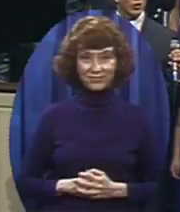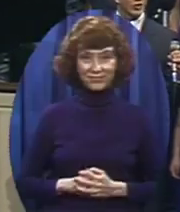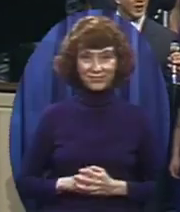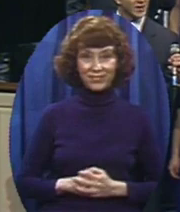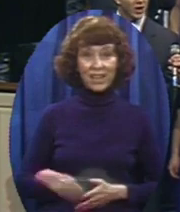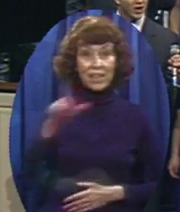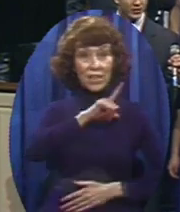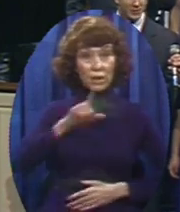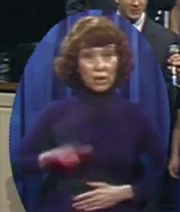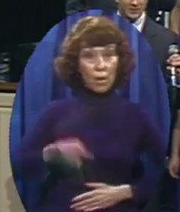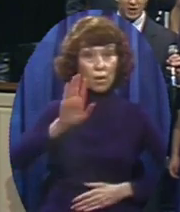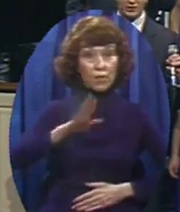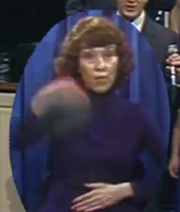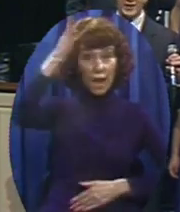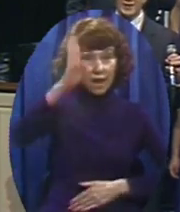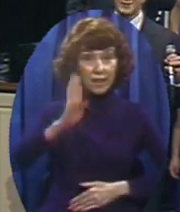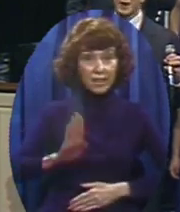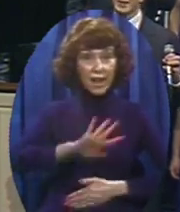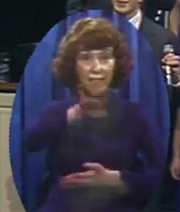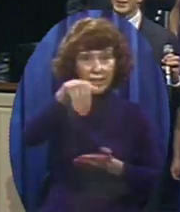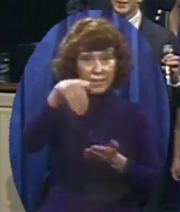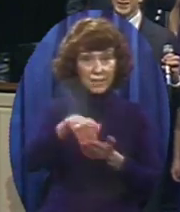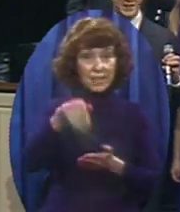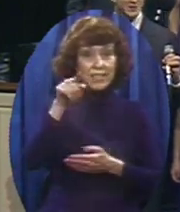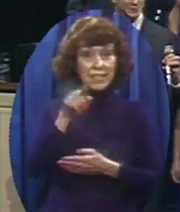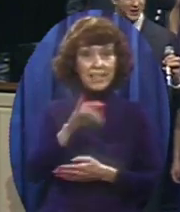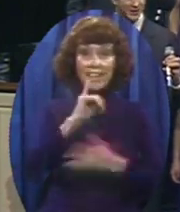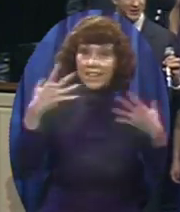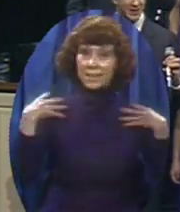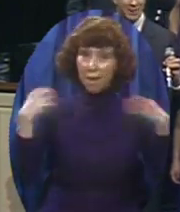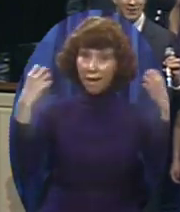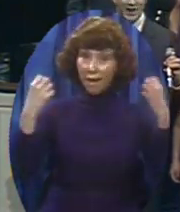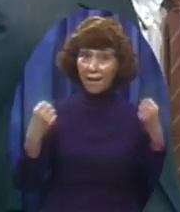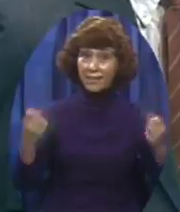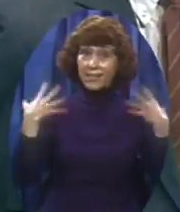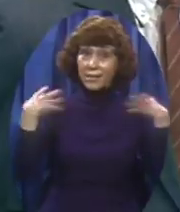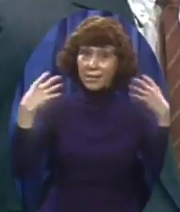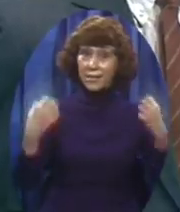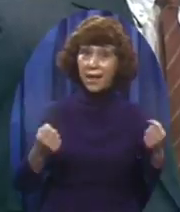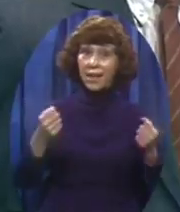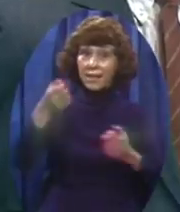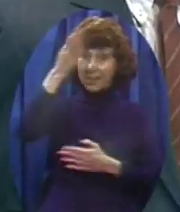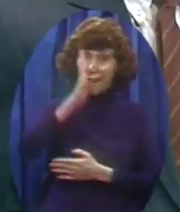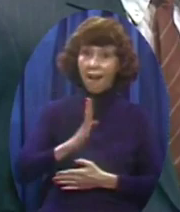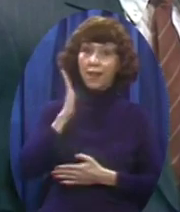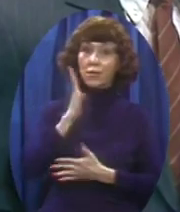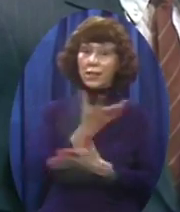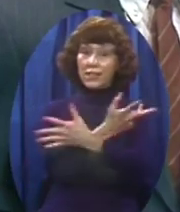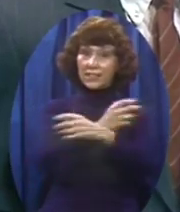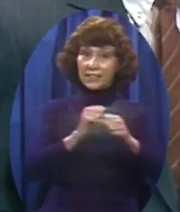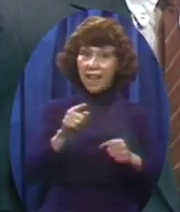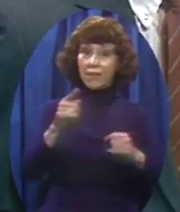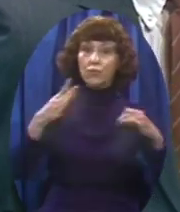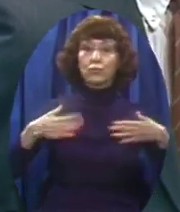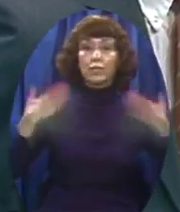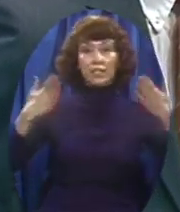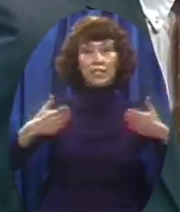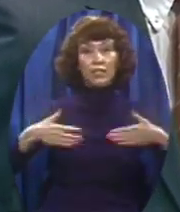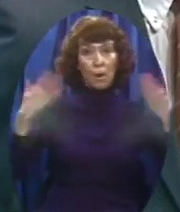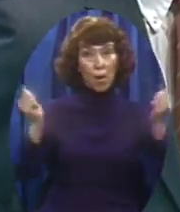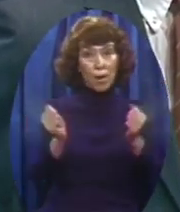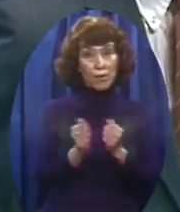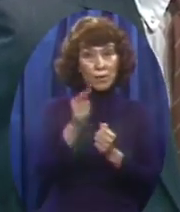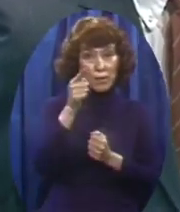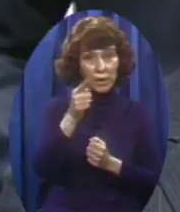The Lord thy God in the midst of thee is mighty, he will save thee, will rejoice over thee